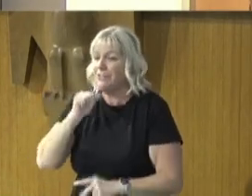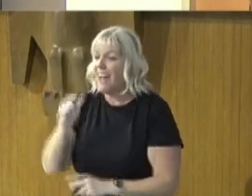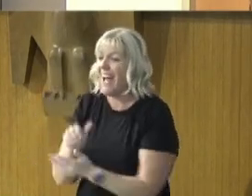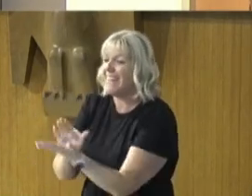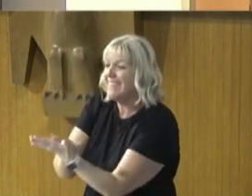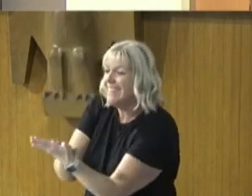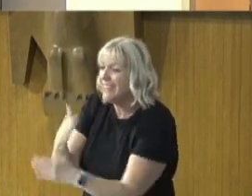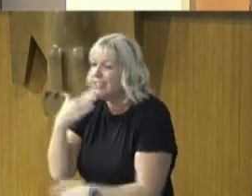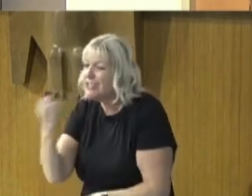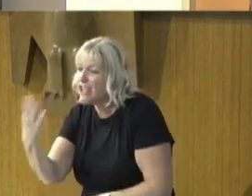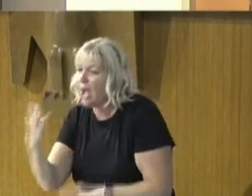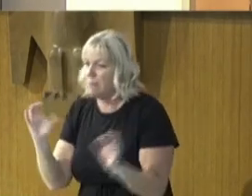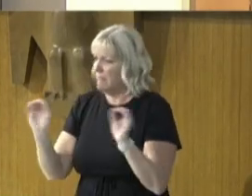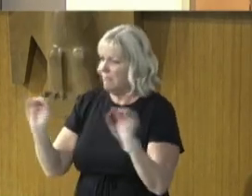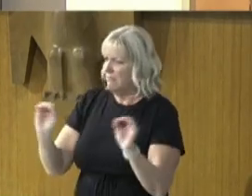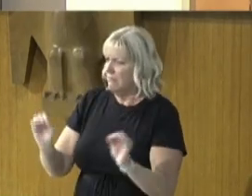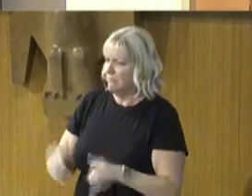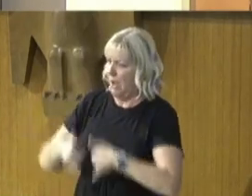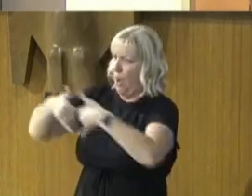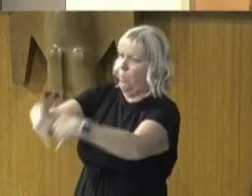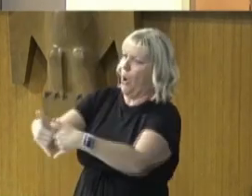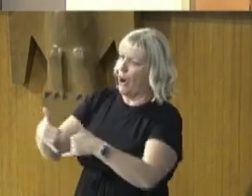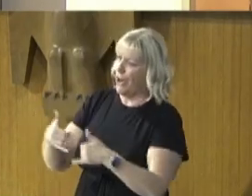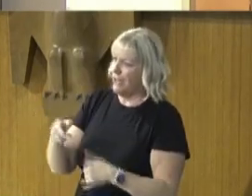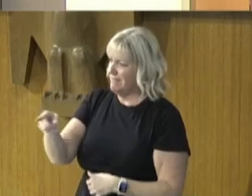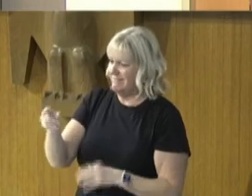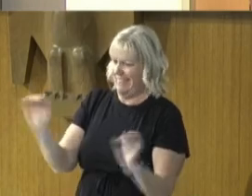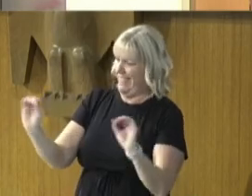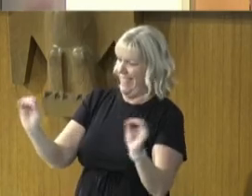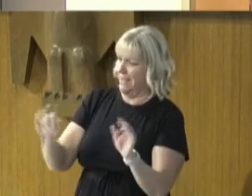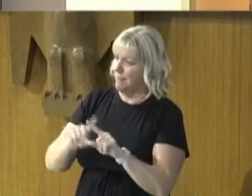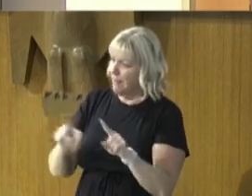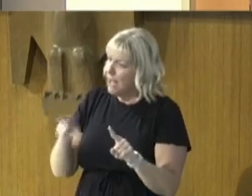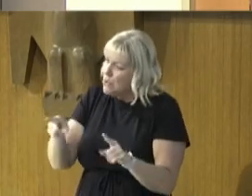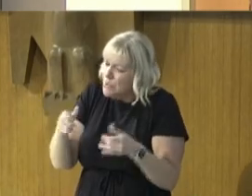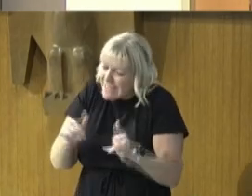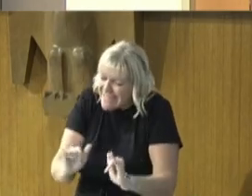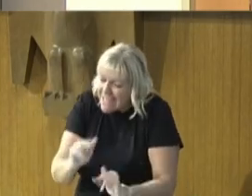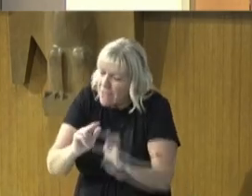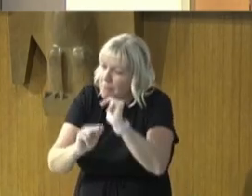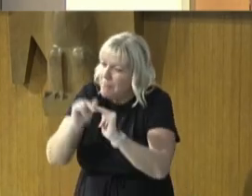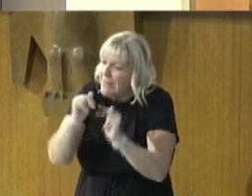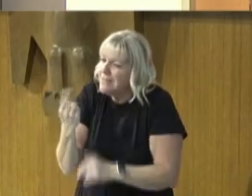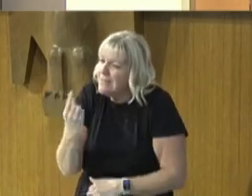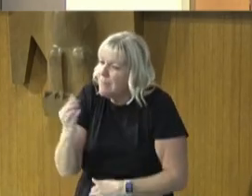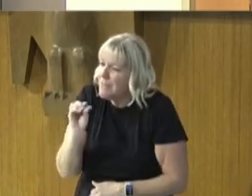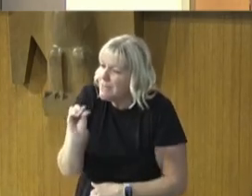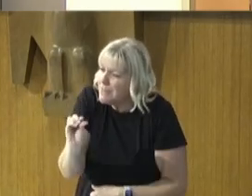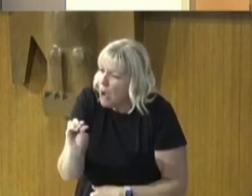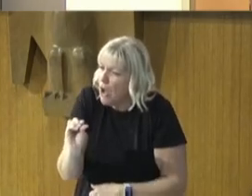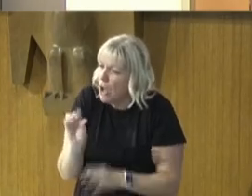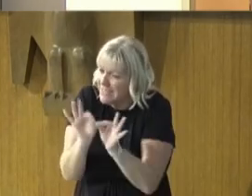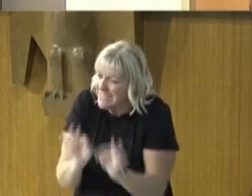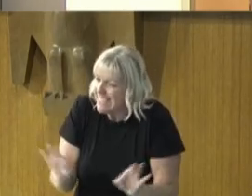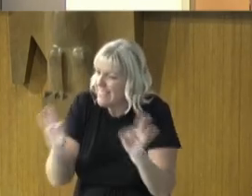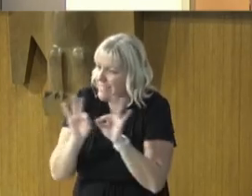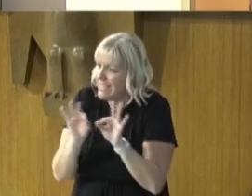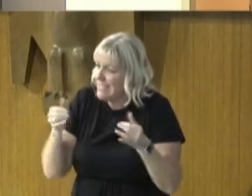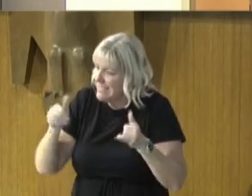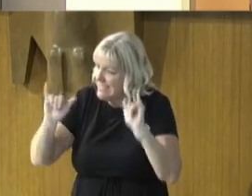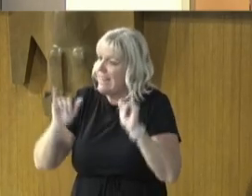back and no one's going to give you an award for it, you are building something small but significant.